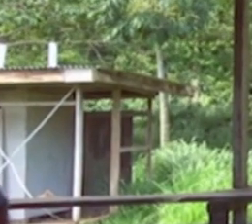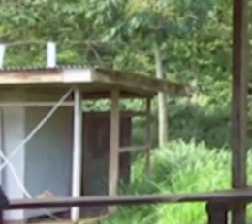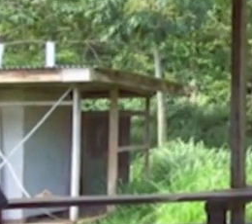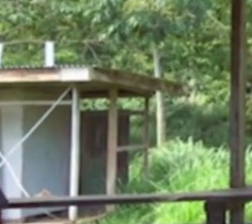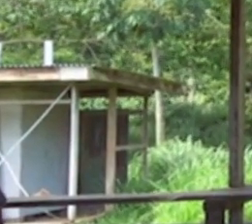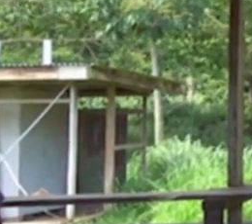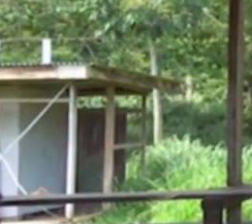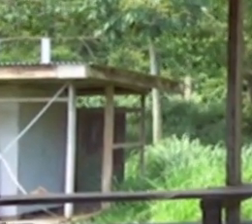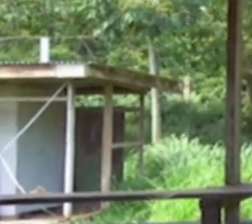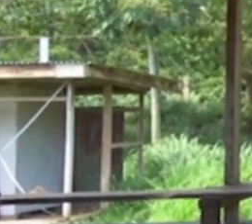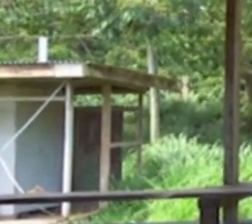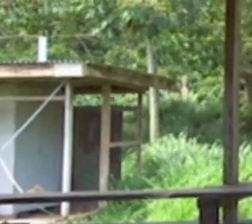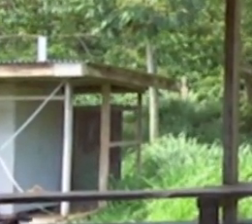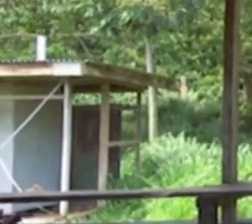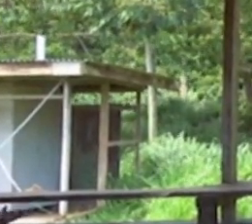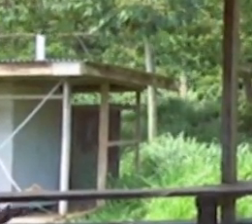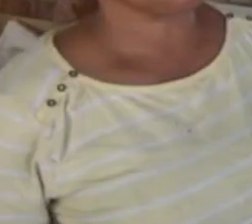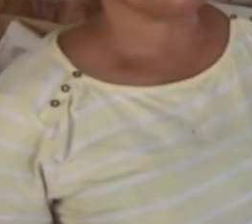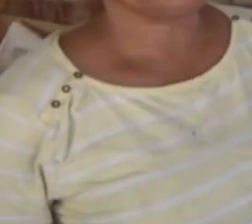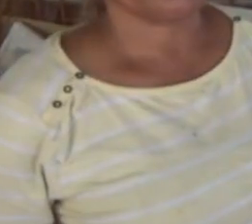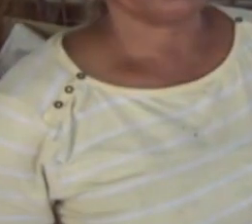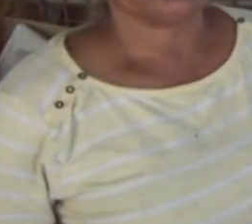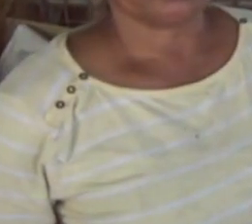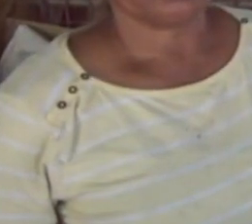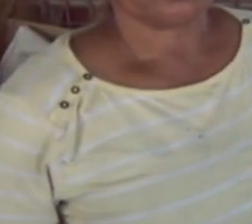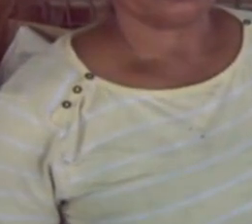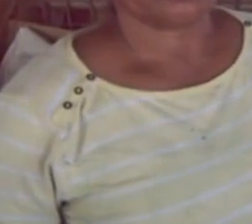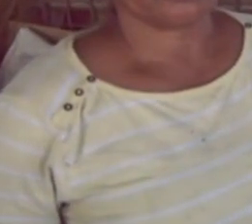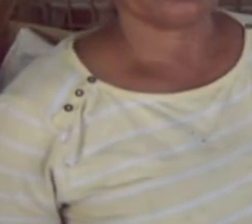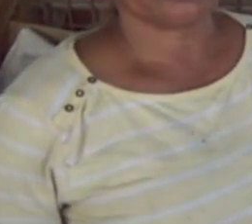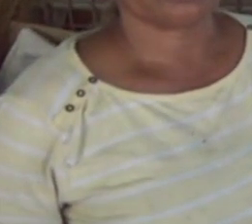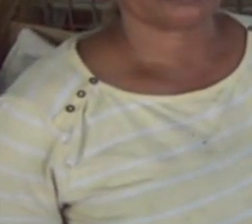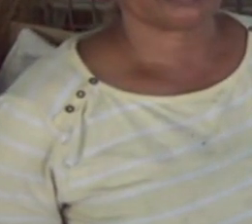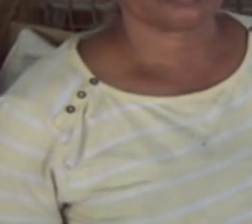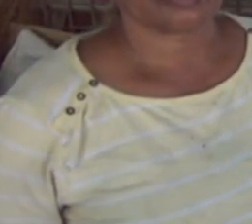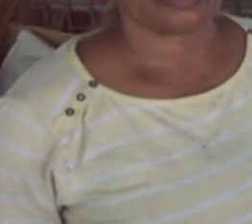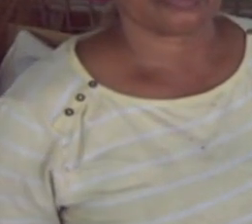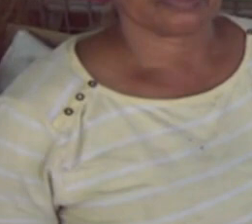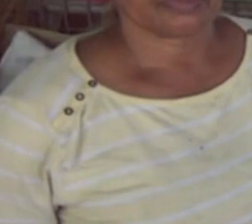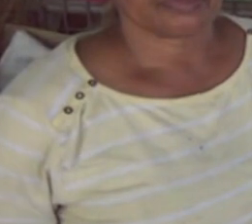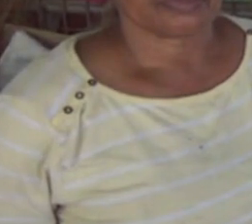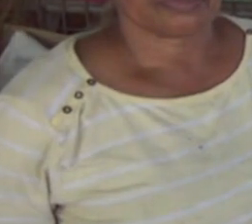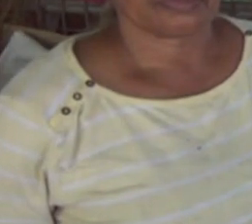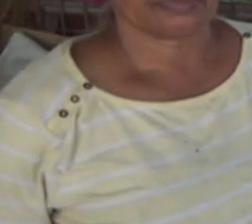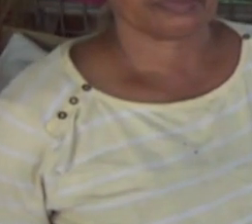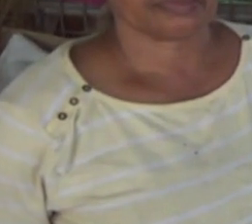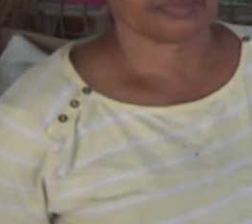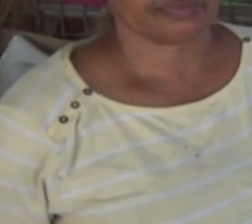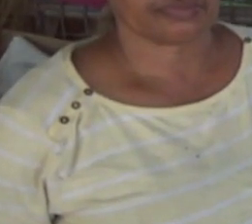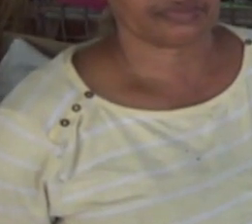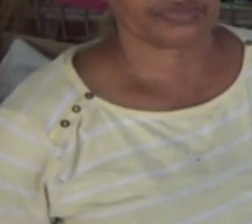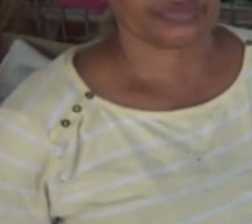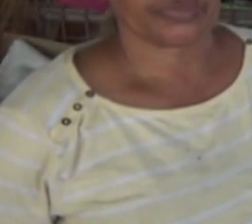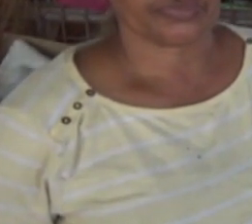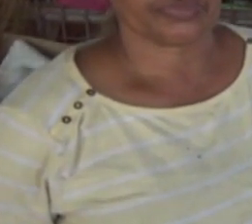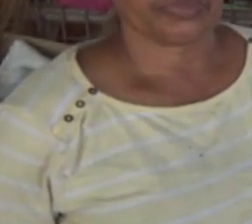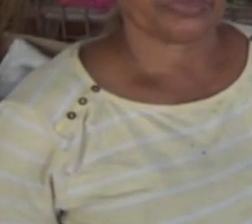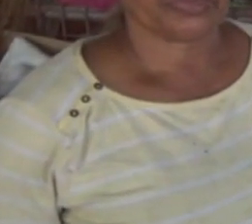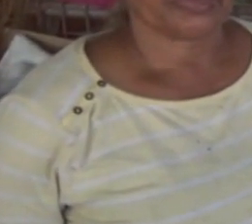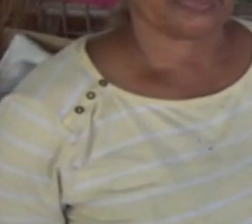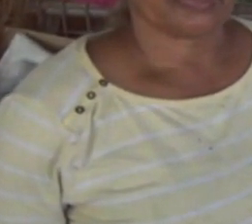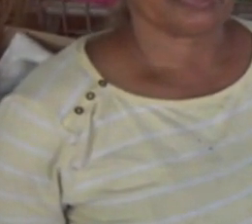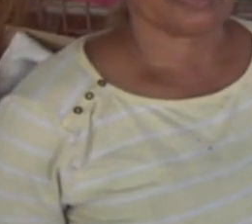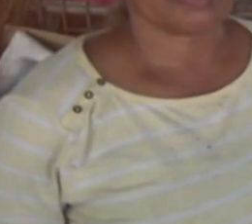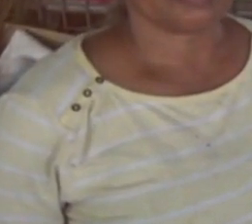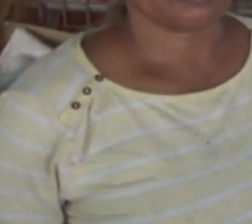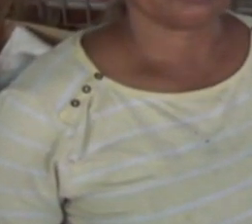Fiji 1 nando moy binti. Tambol graka ndang ko sela sa takau. Au betu tu mai bot kola, au